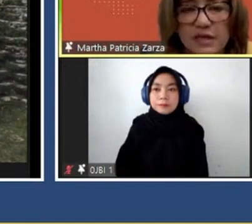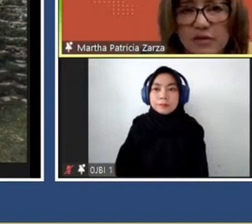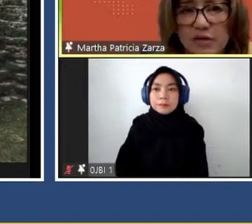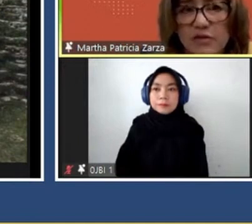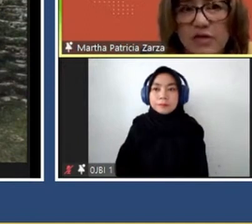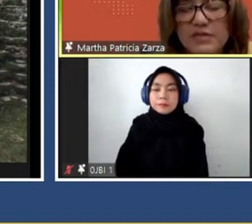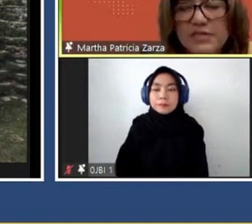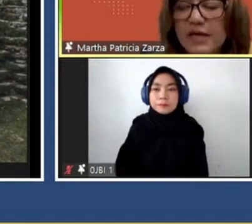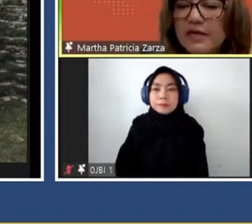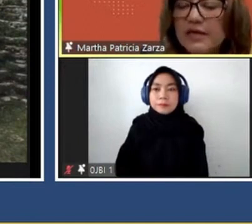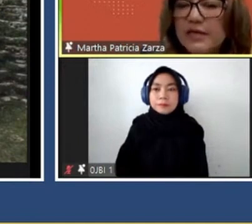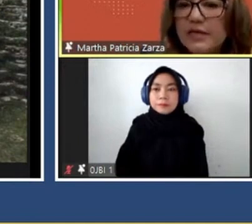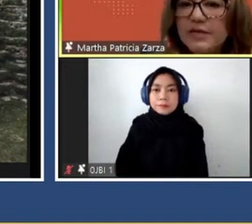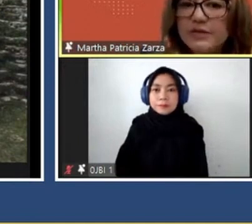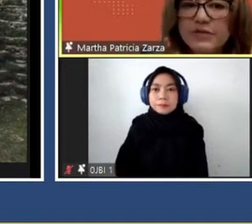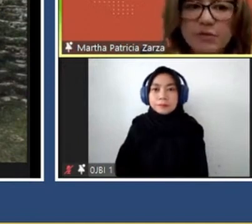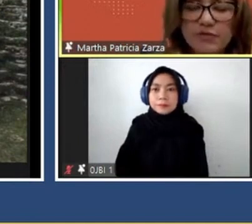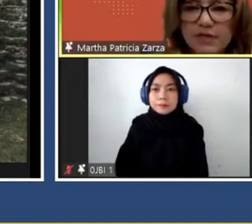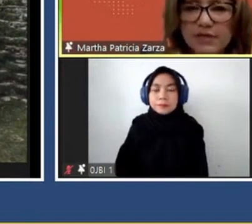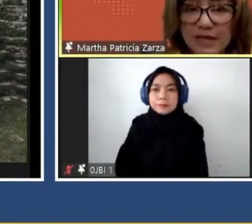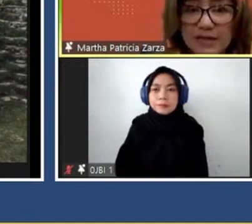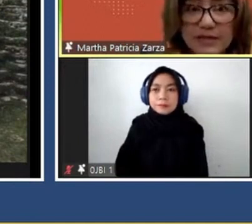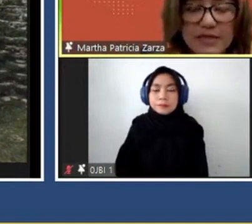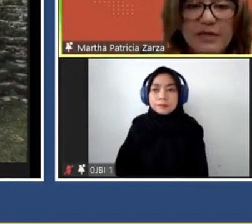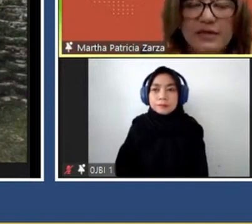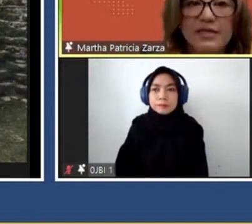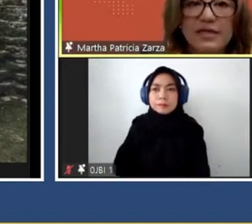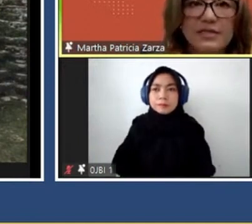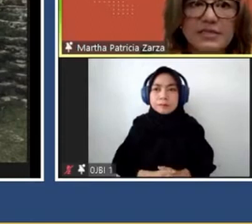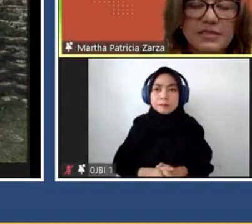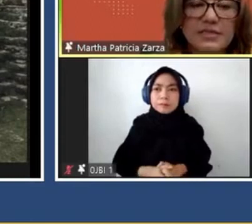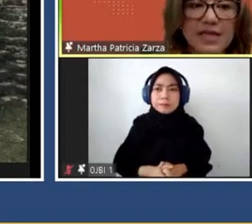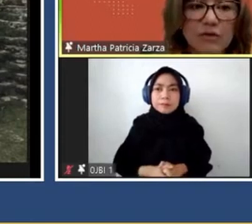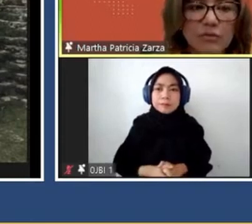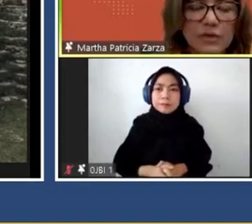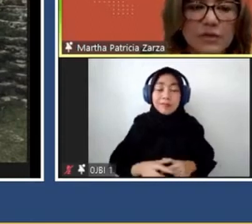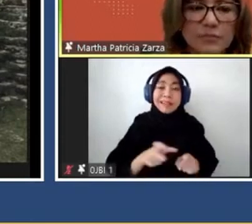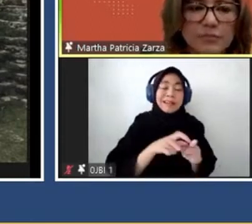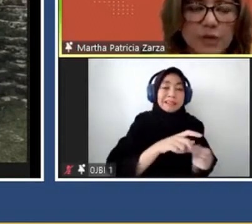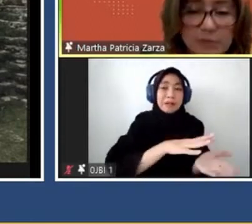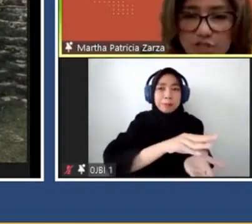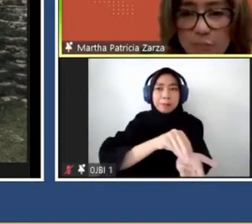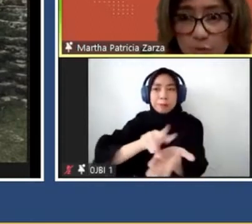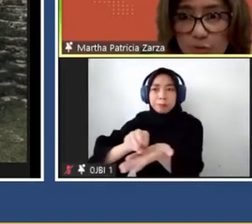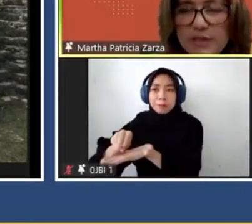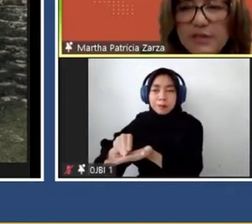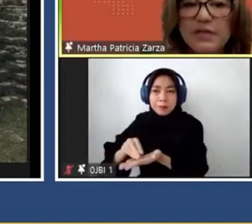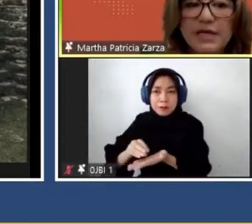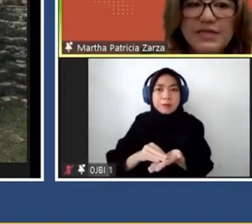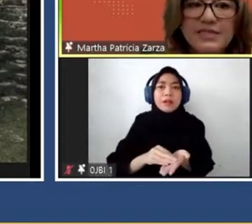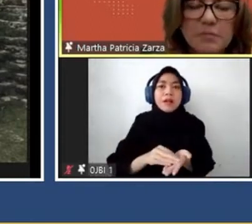this ethnographic study. Some of the data is now published in a